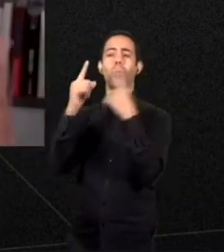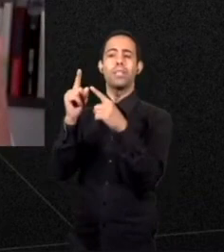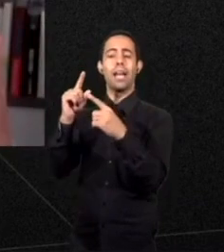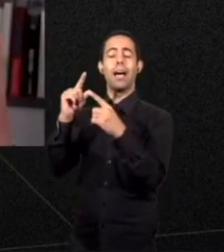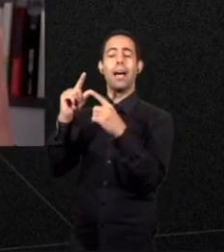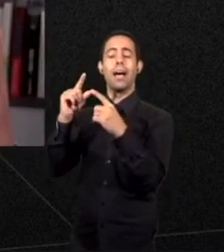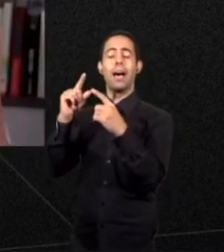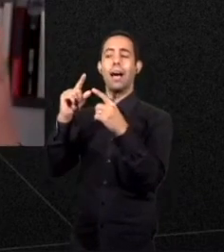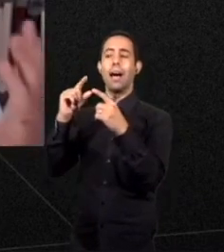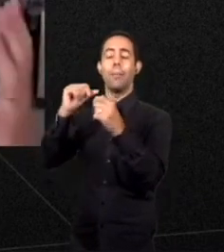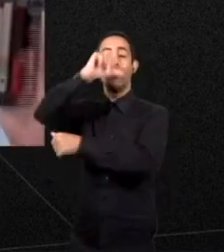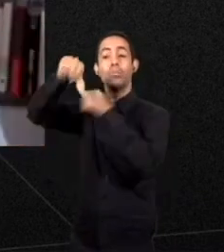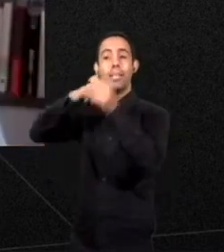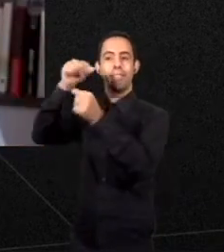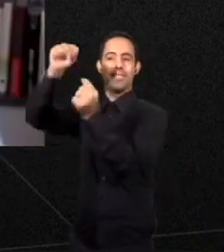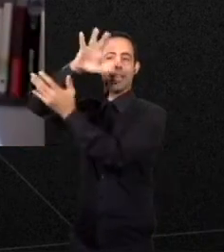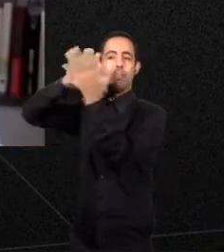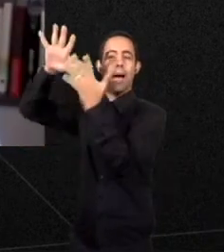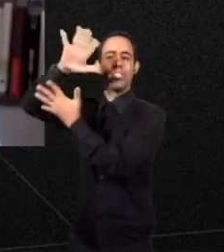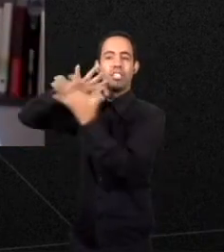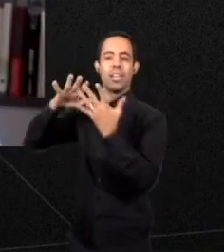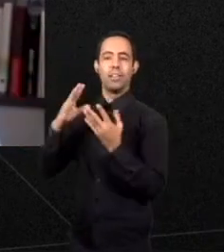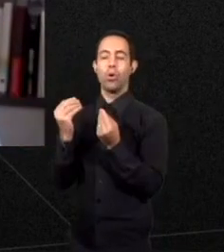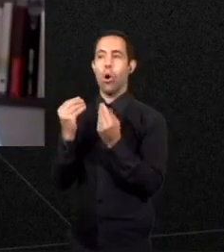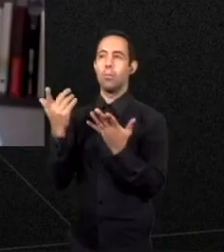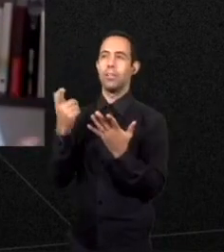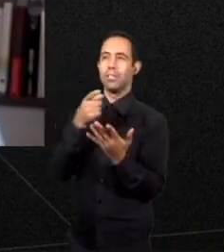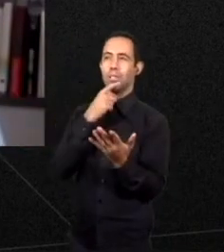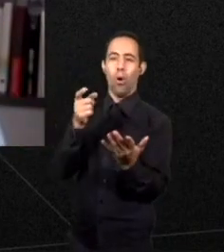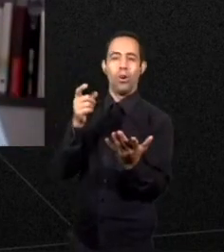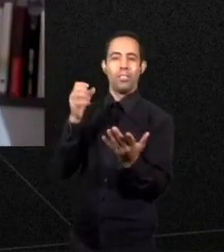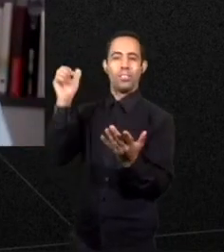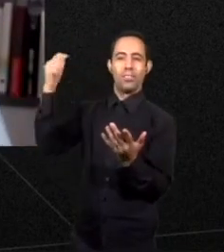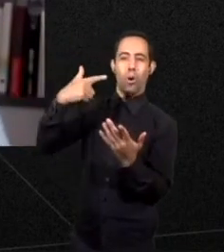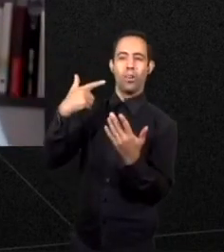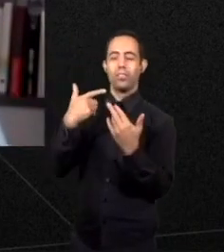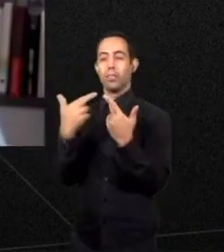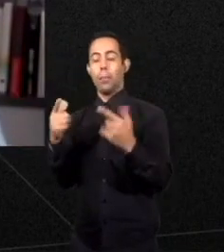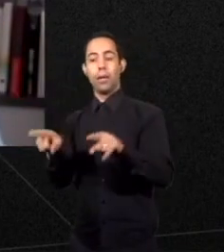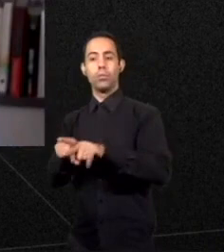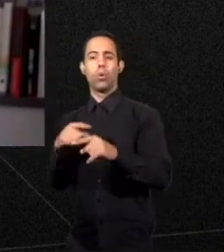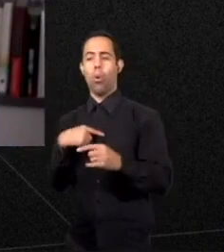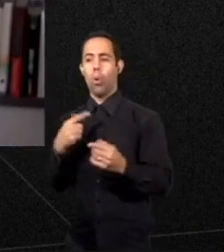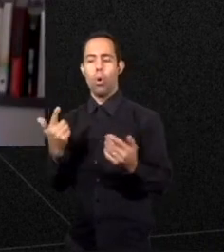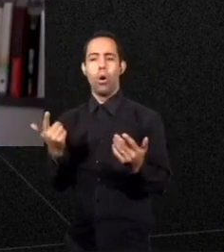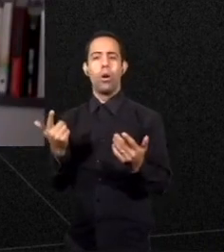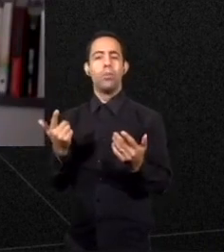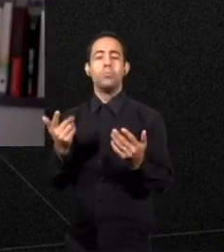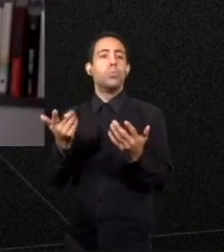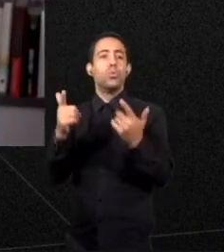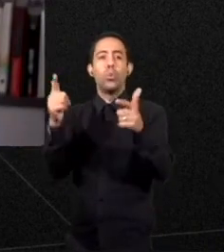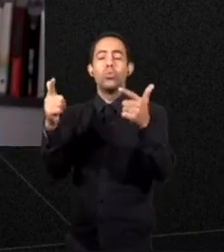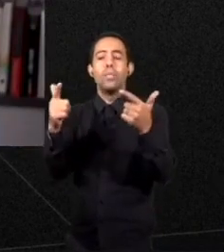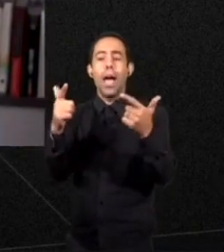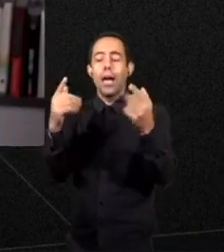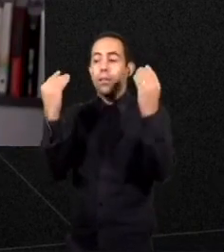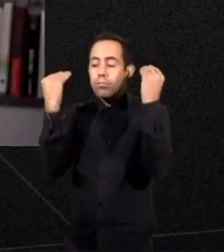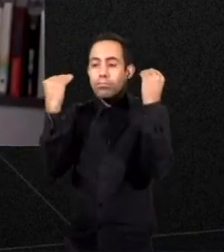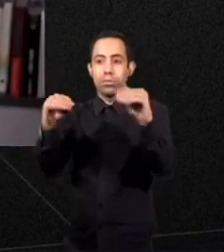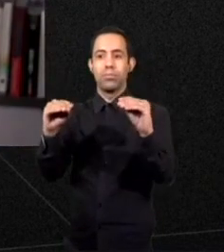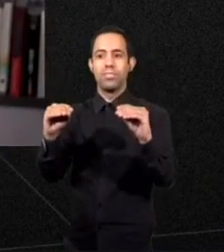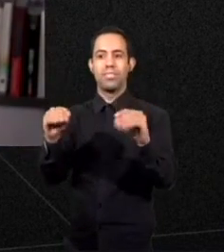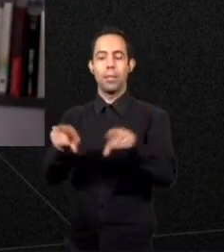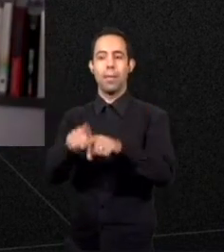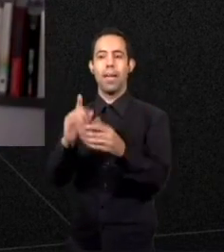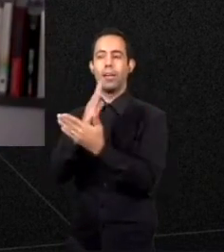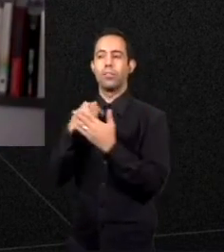hope it's not too late. You know, nothing is deterministic. It's still in our hands. So I